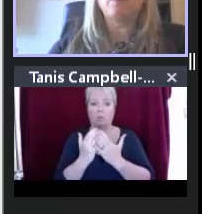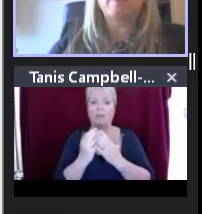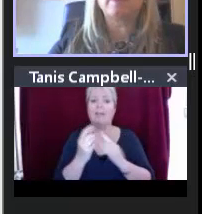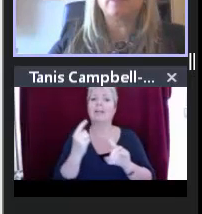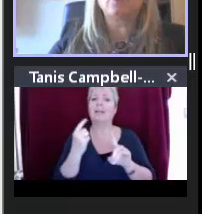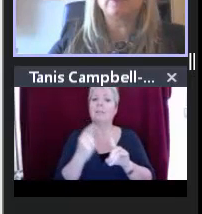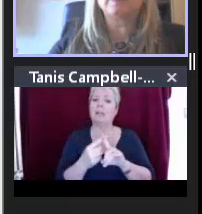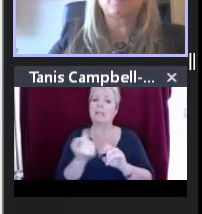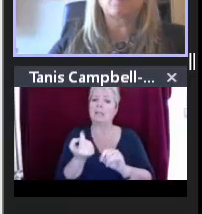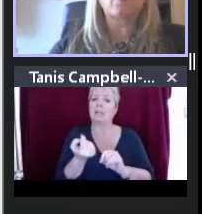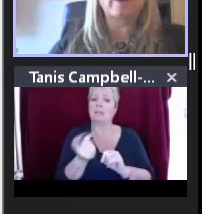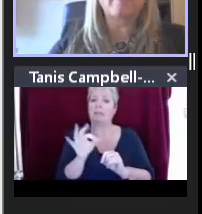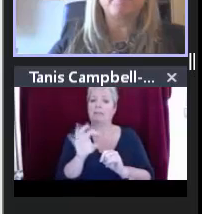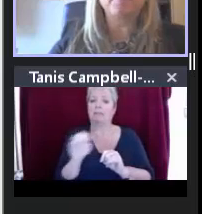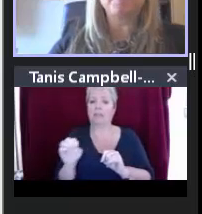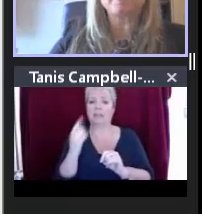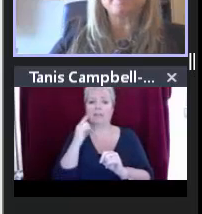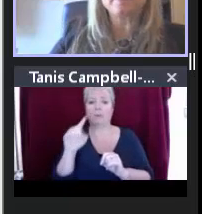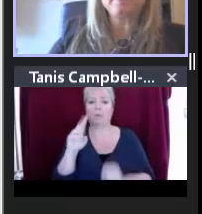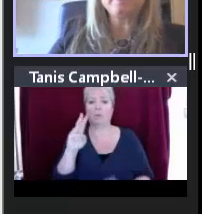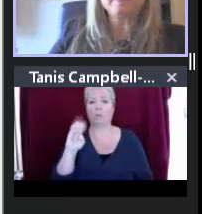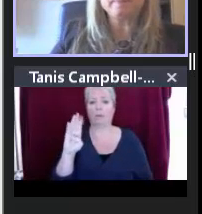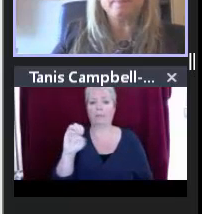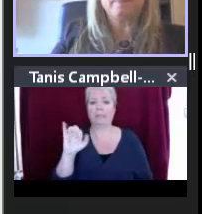for the Web Essentials program.